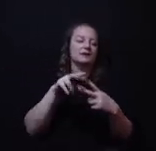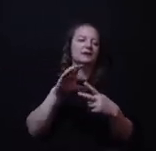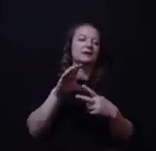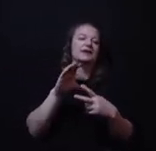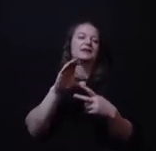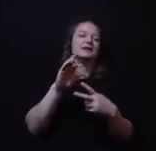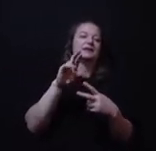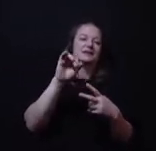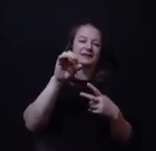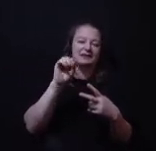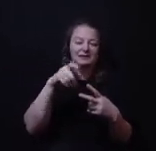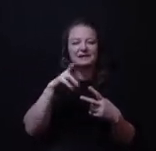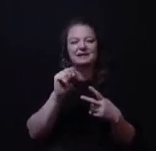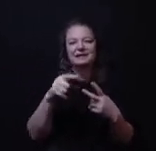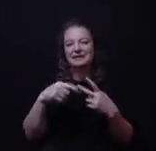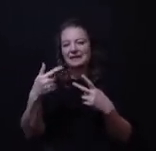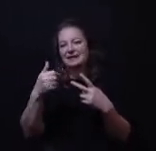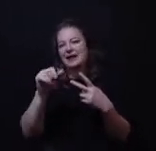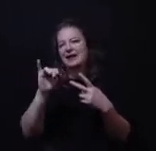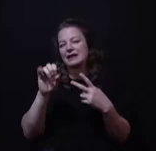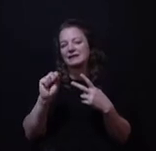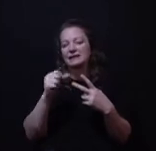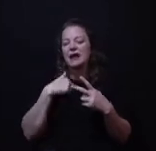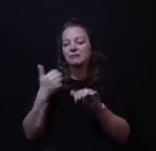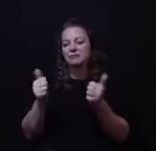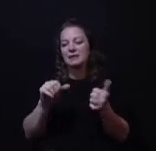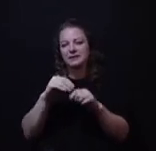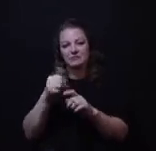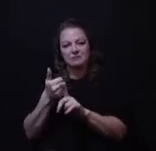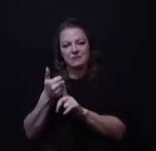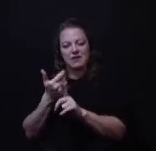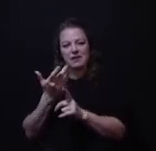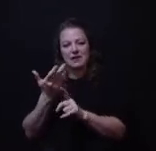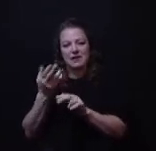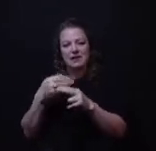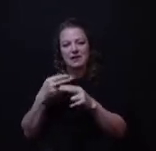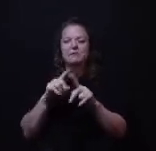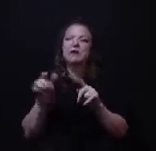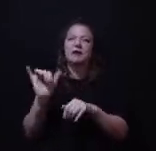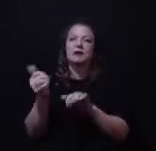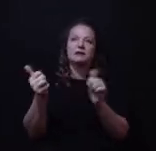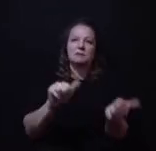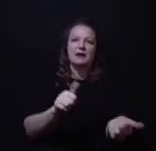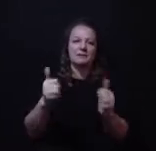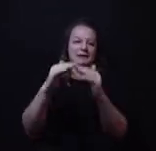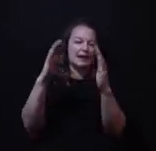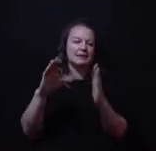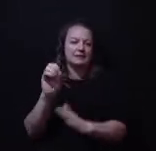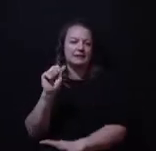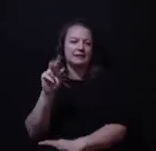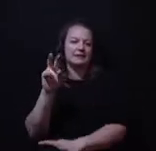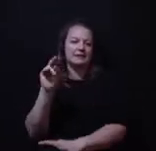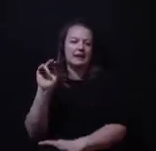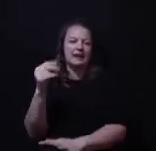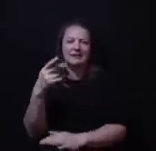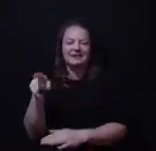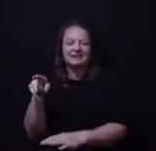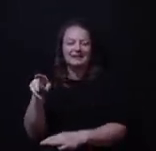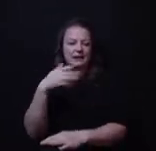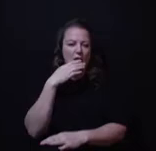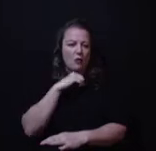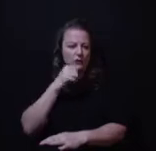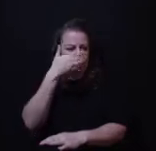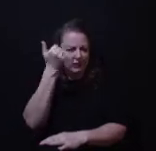say that I baptized in my own name. Oh, I also baptized the household of Stephanus. He's like me. He's getting old and forgetting things. I